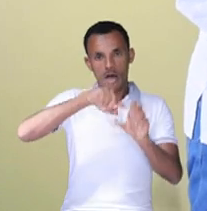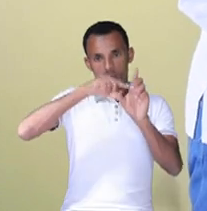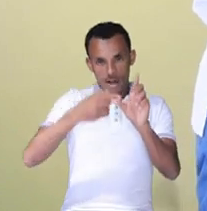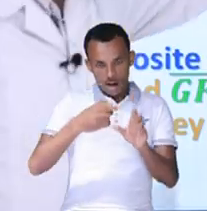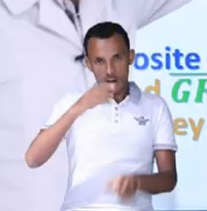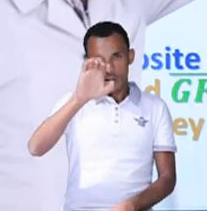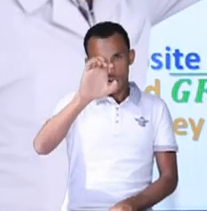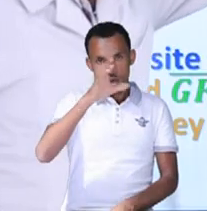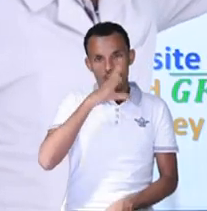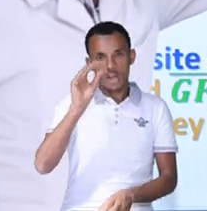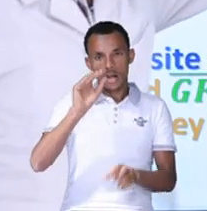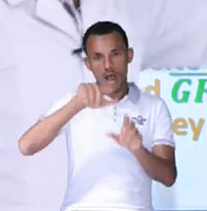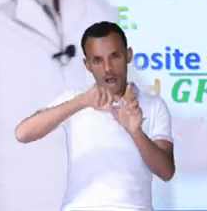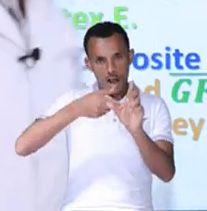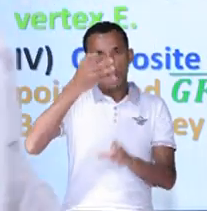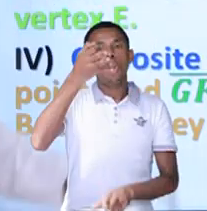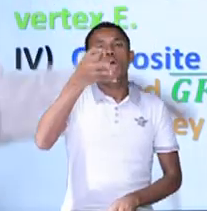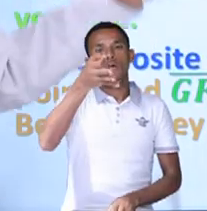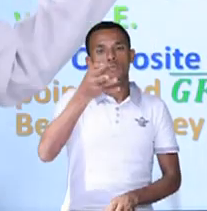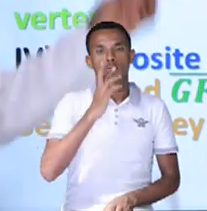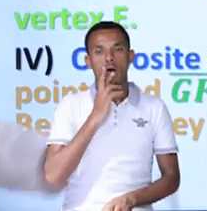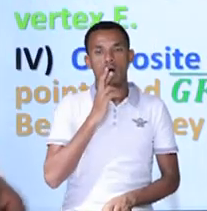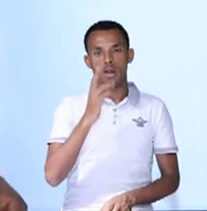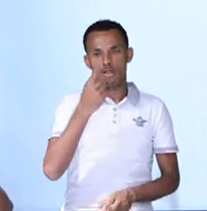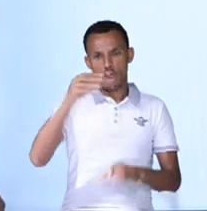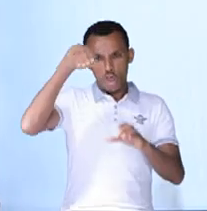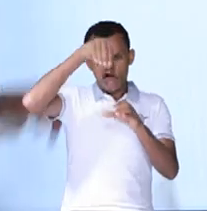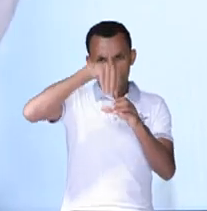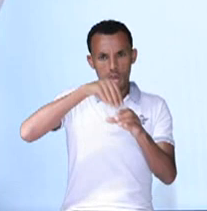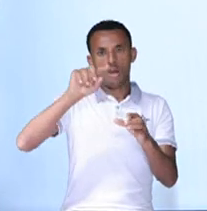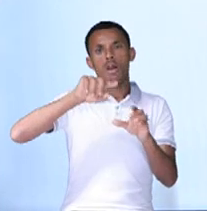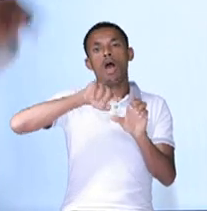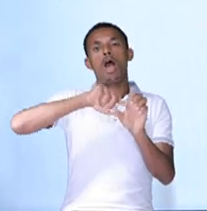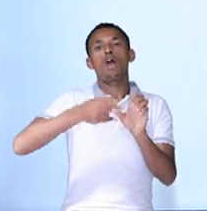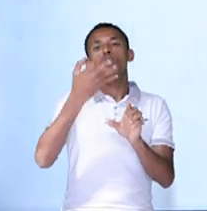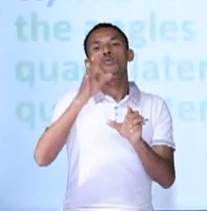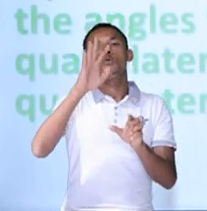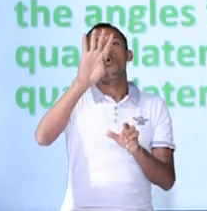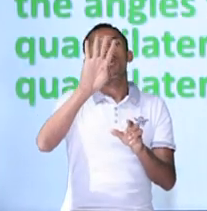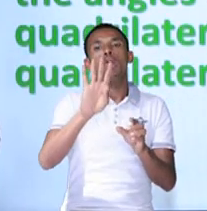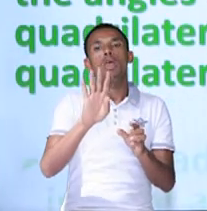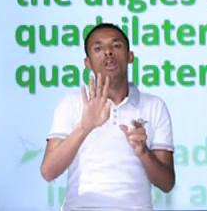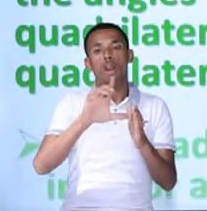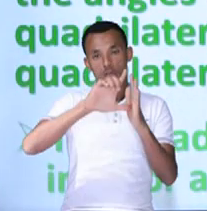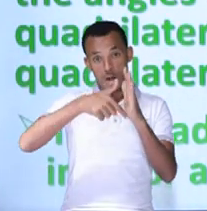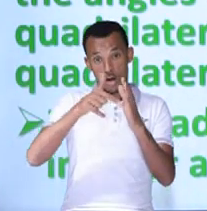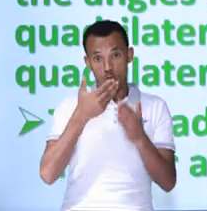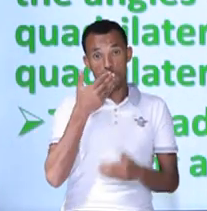angle E and angle F are the interior angle of the quadrilateral. Good.